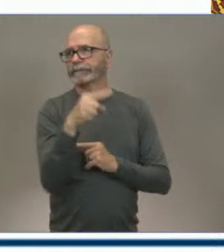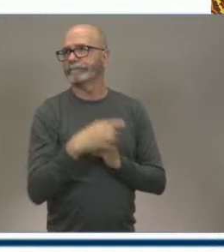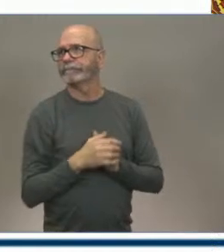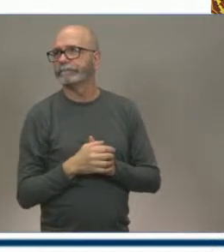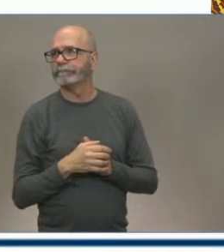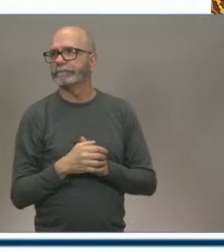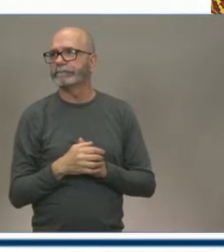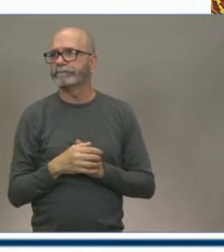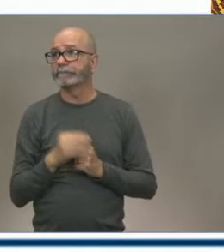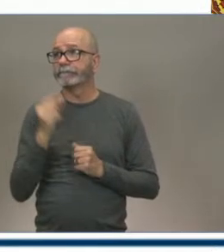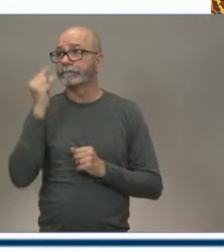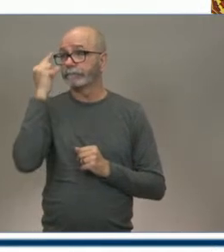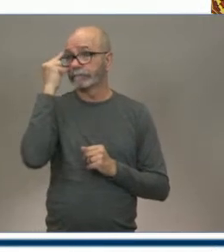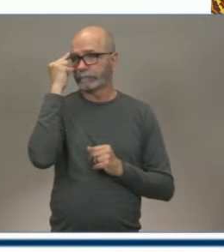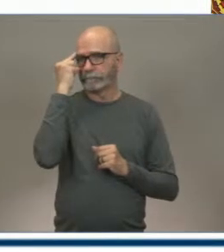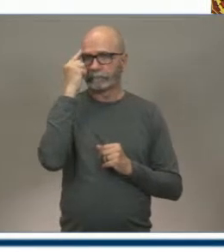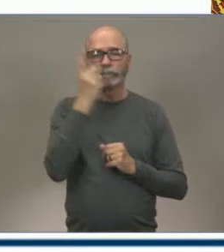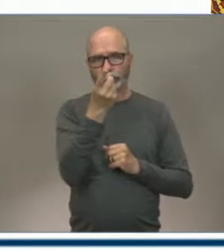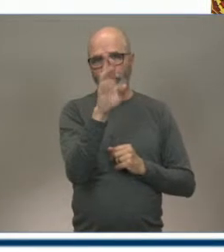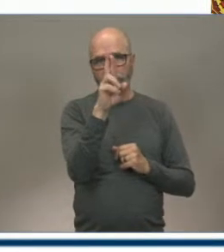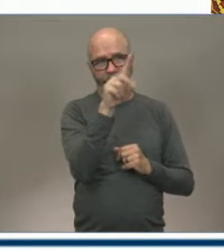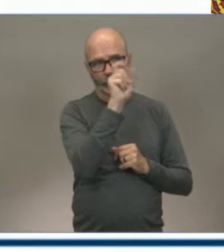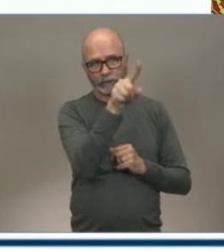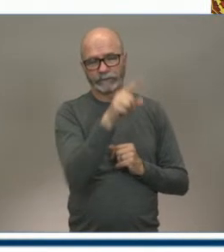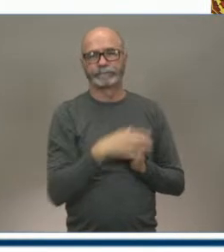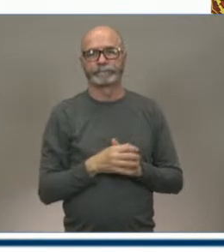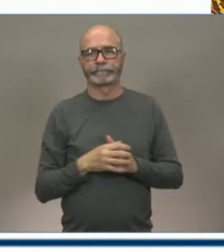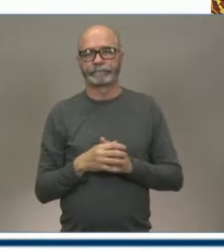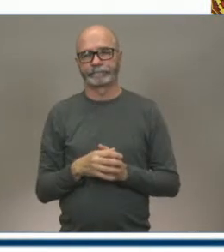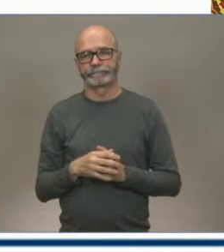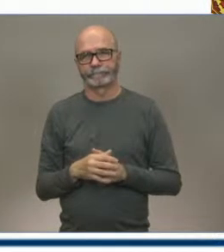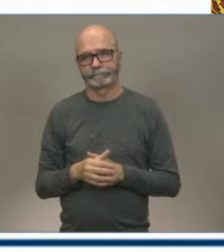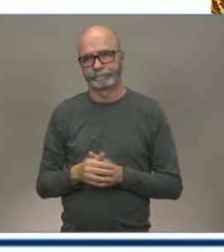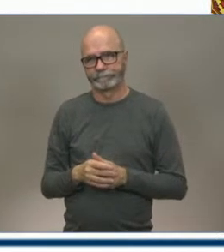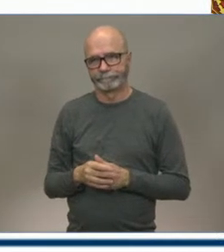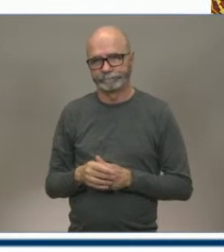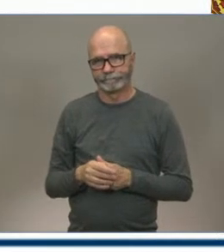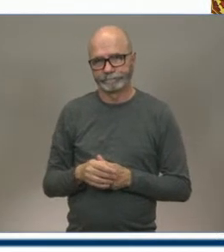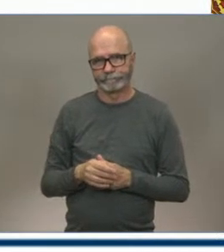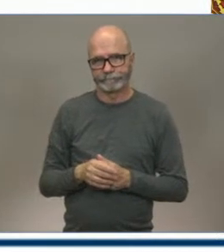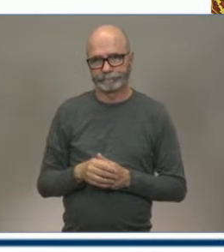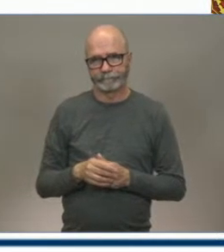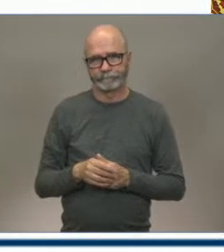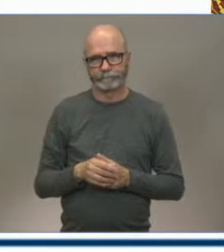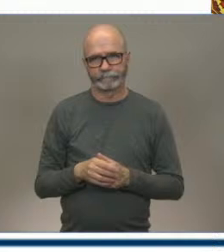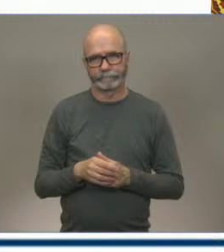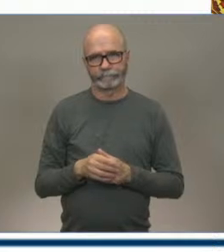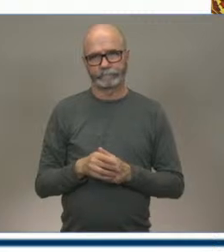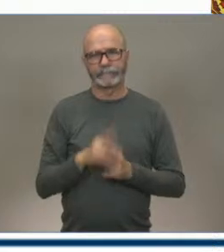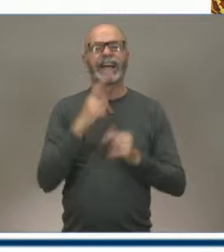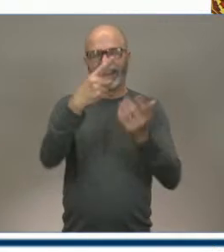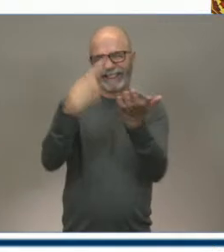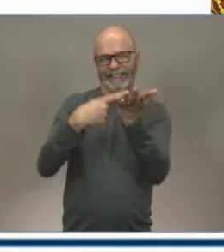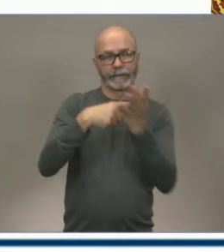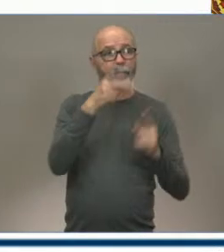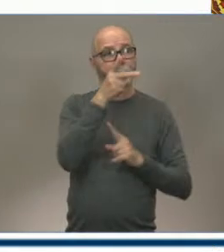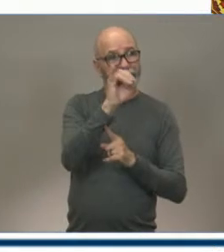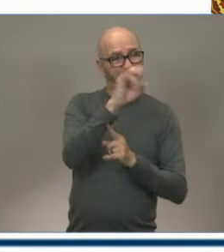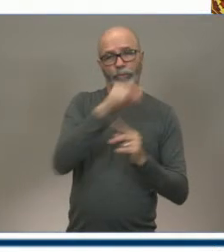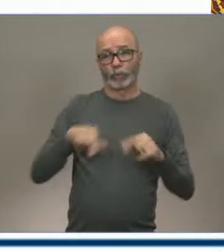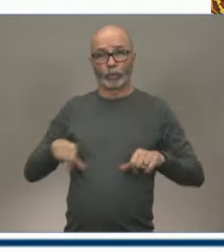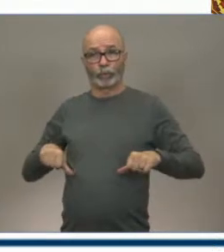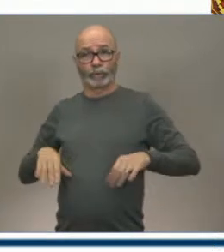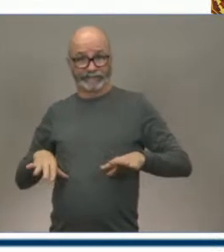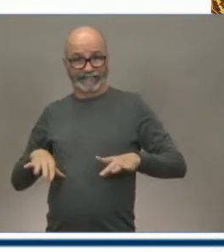for Dr. Strang. You've described the lower risk for Prince Edward Island and Newfoundland travel and why you'd like to keep the Atlantic